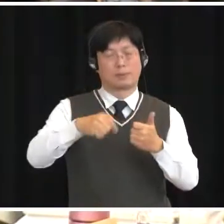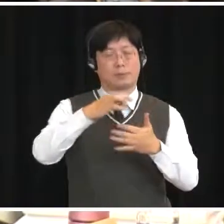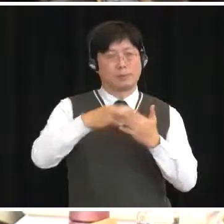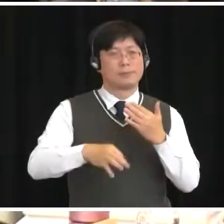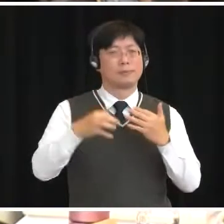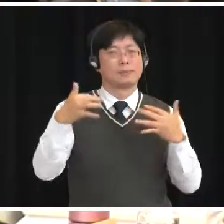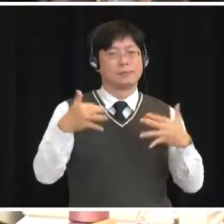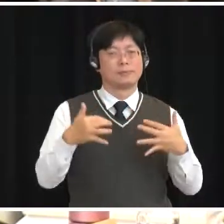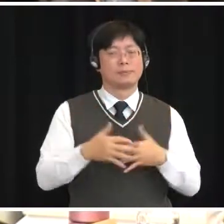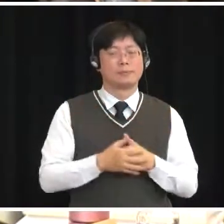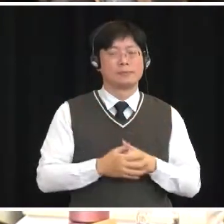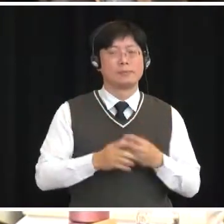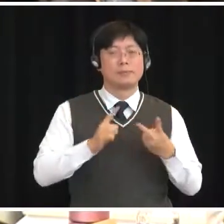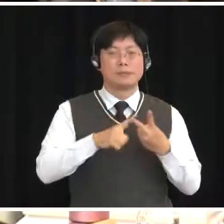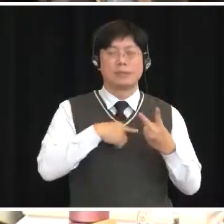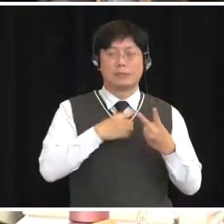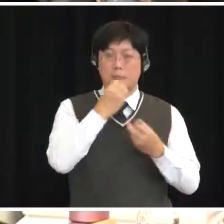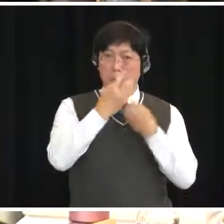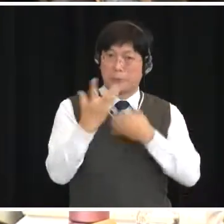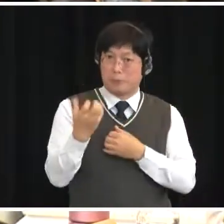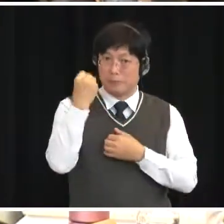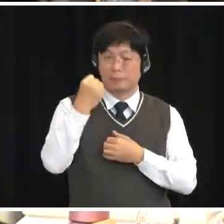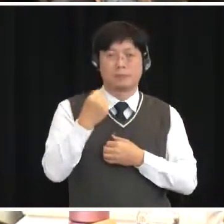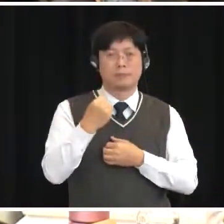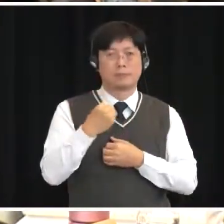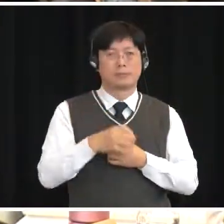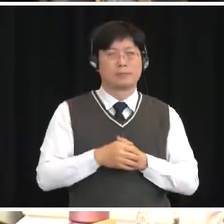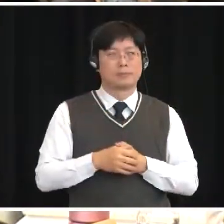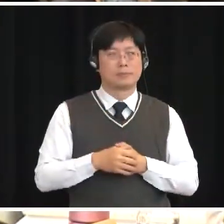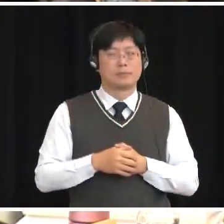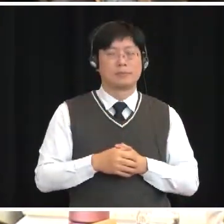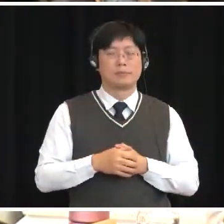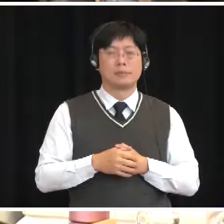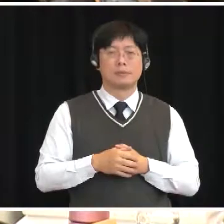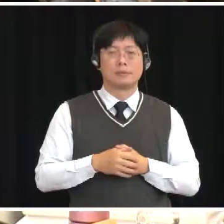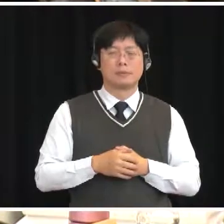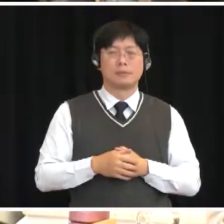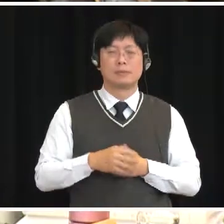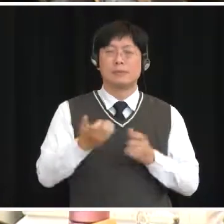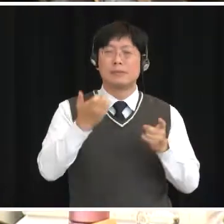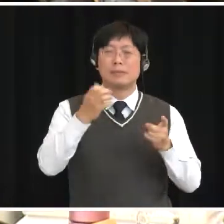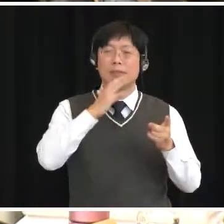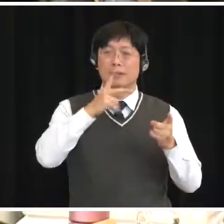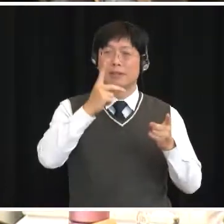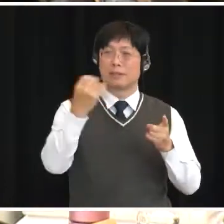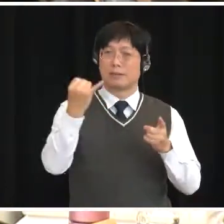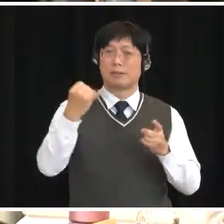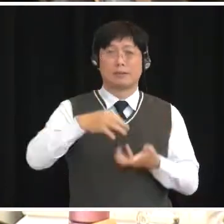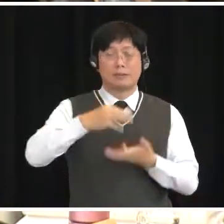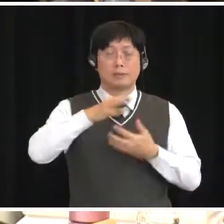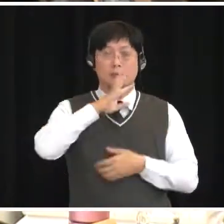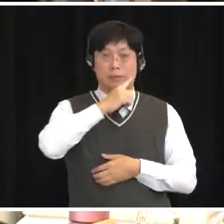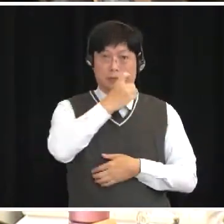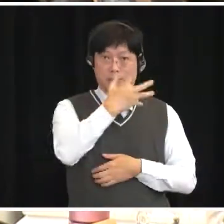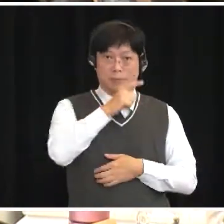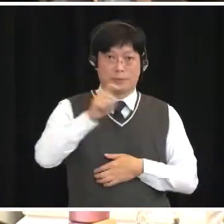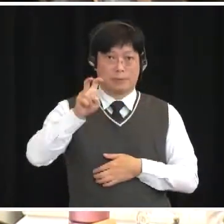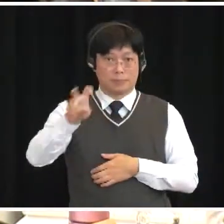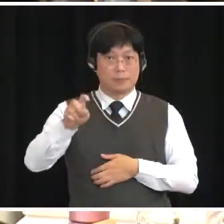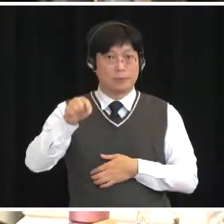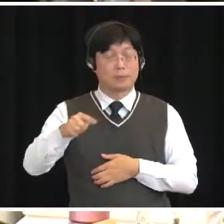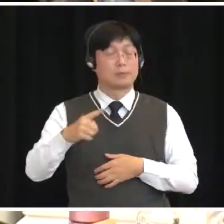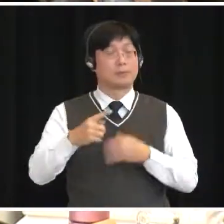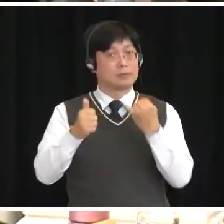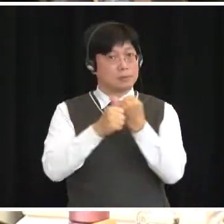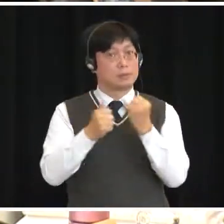On best interest of child and on the right to expression, I think Professor Kopp